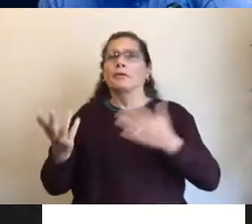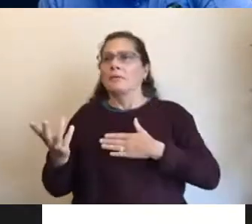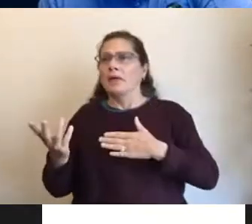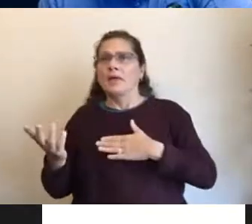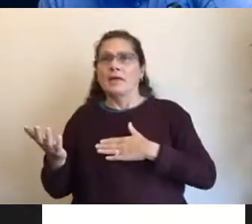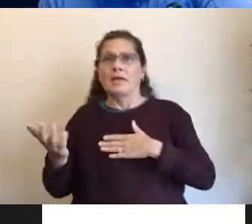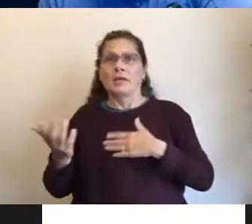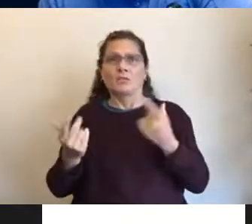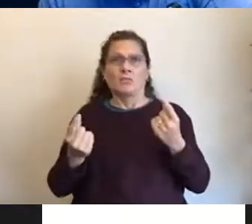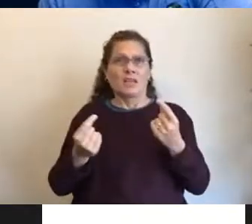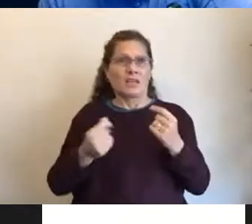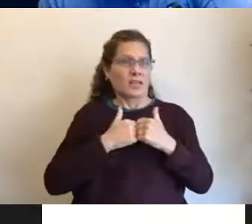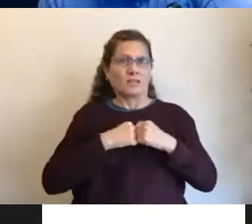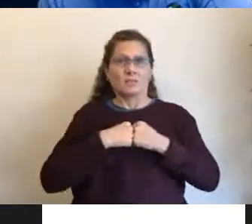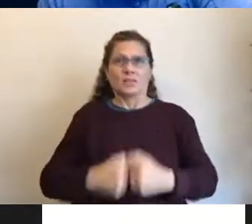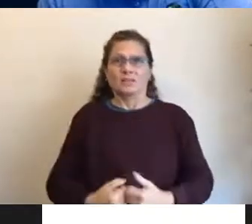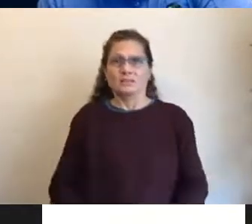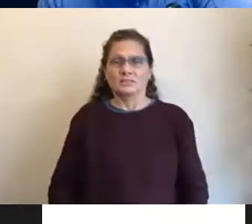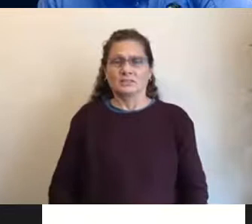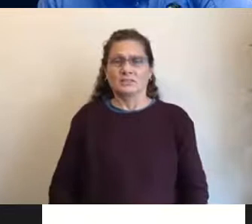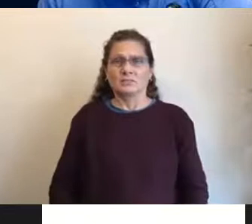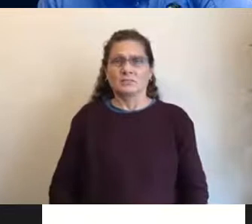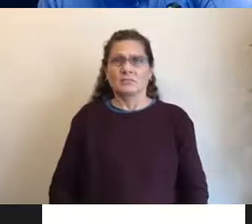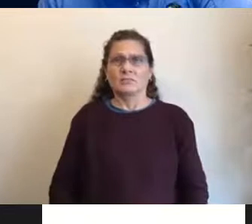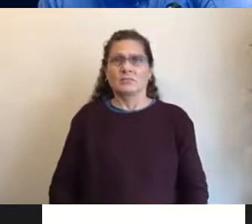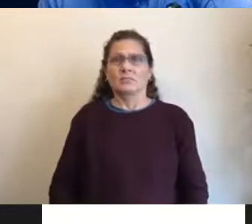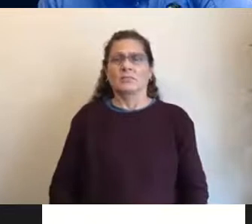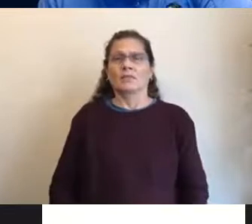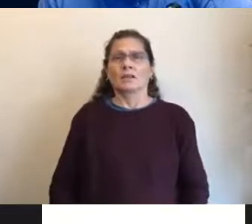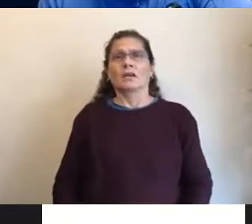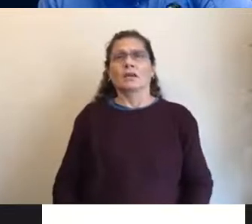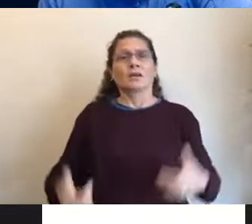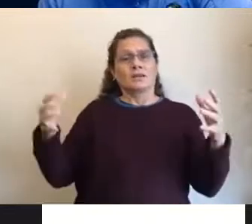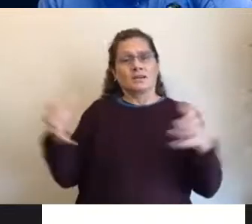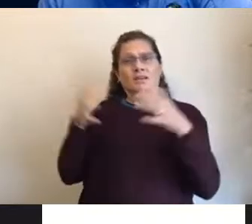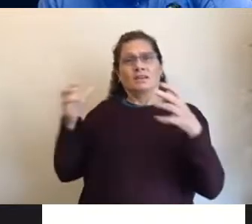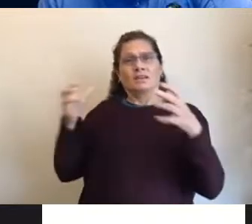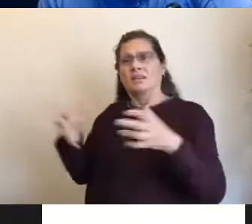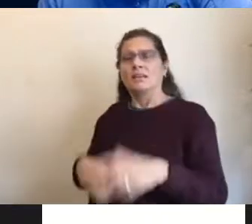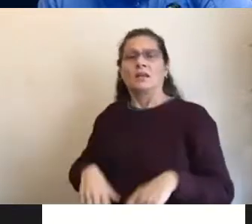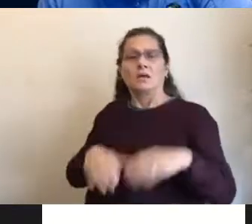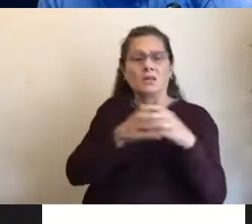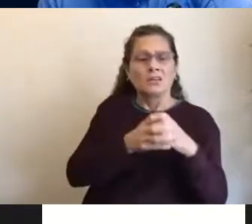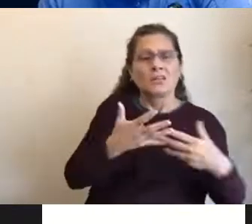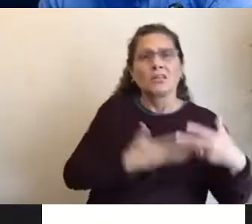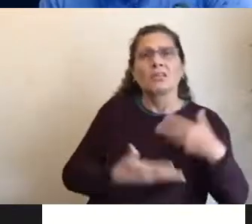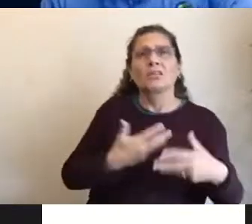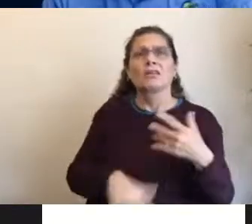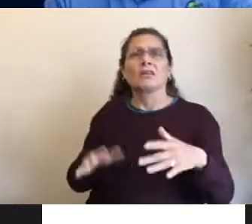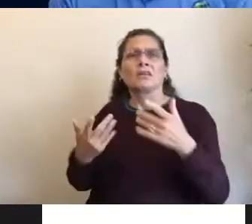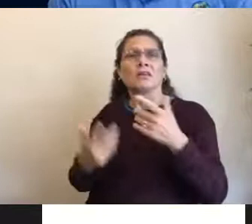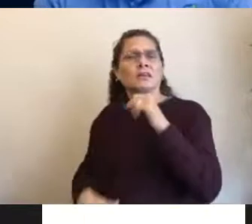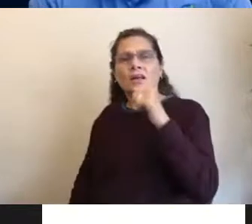be just as bad as large gatherings, especially when combined or when happening often. The confusion over quarantine and the confusion